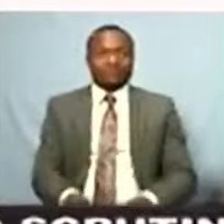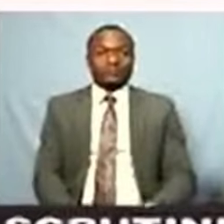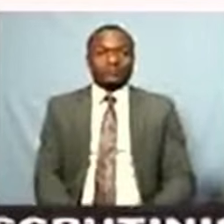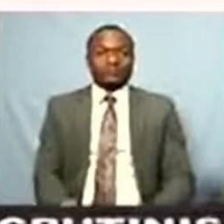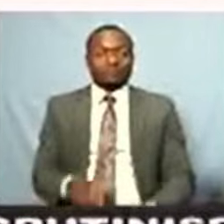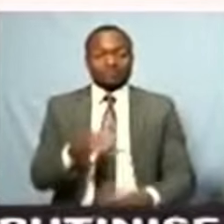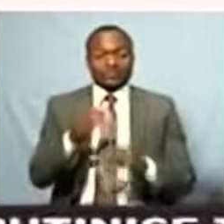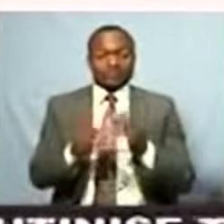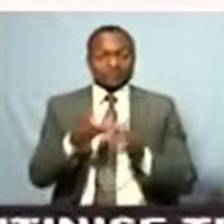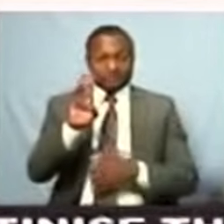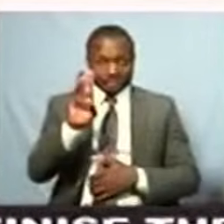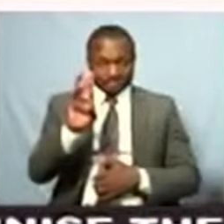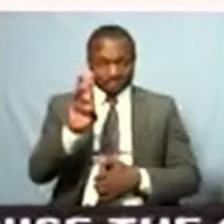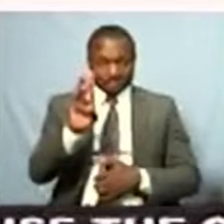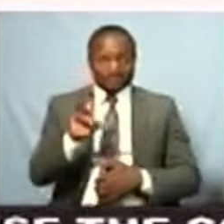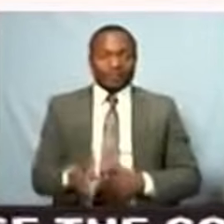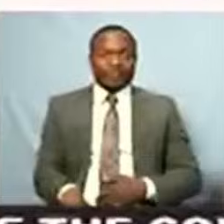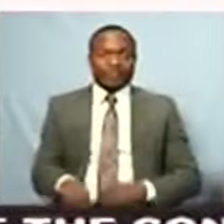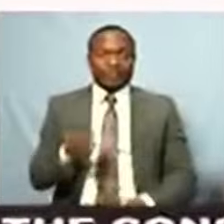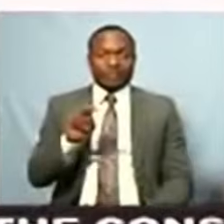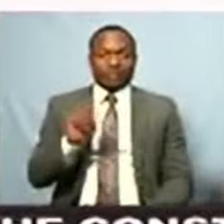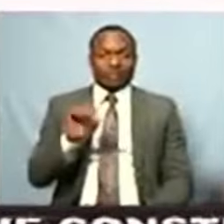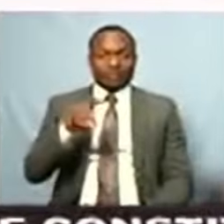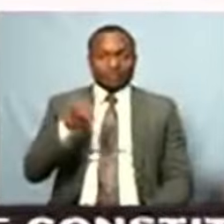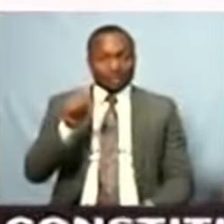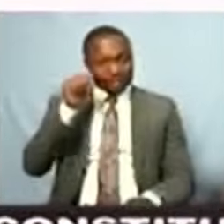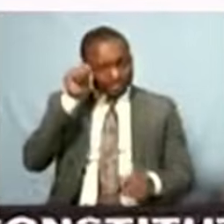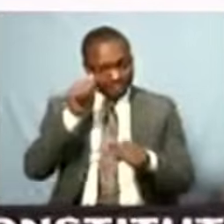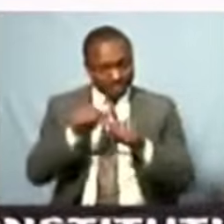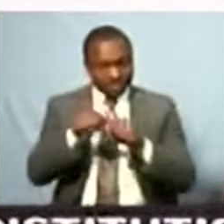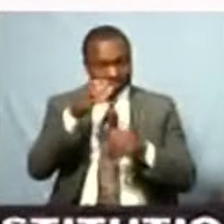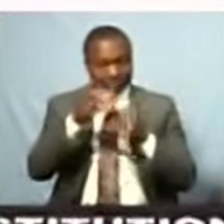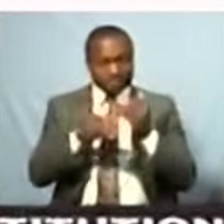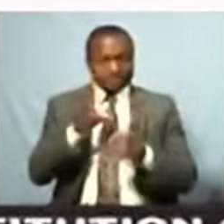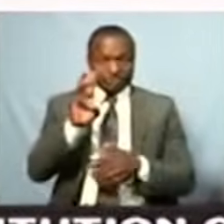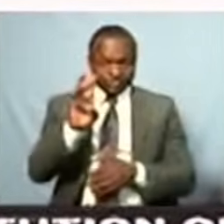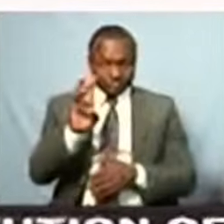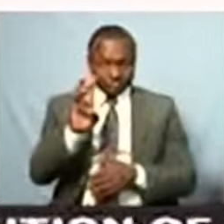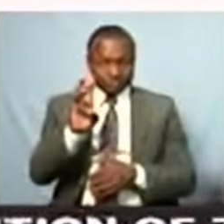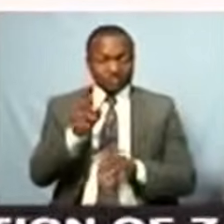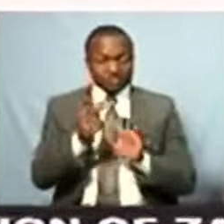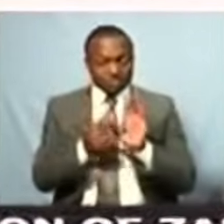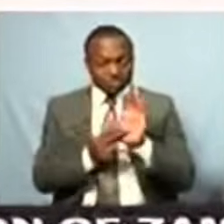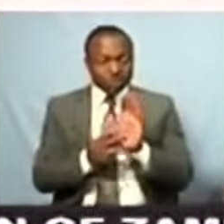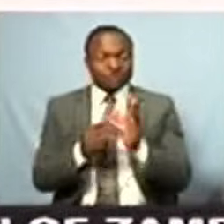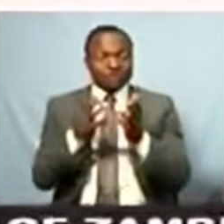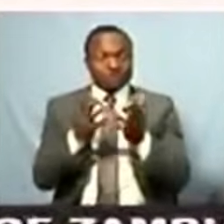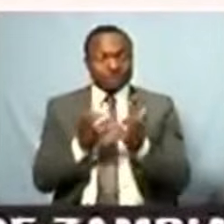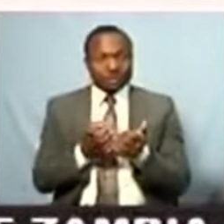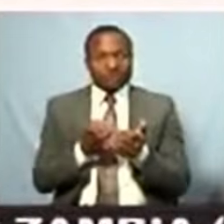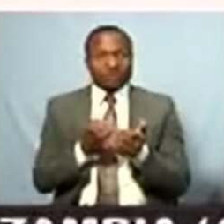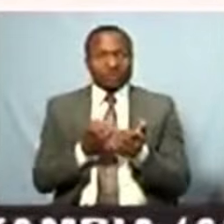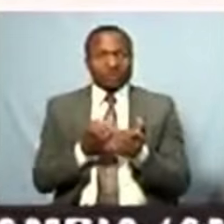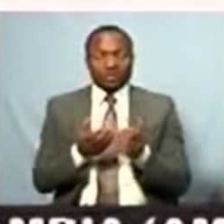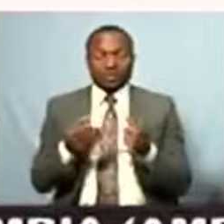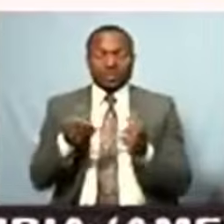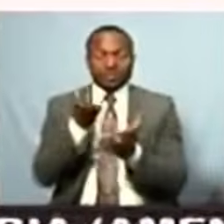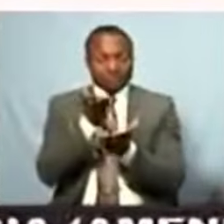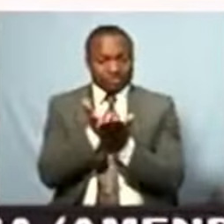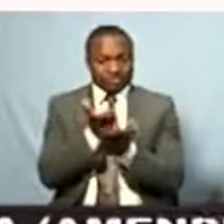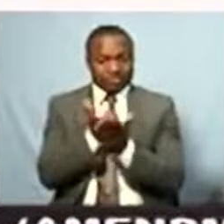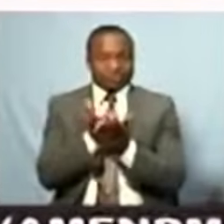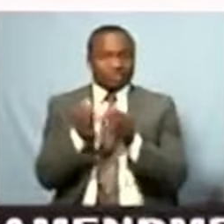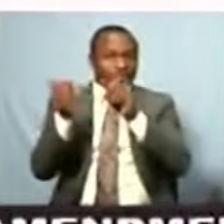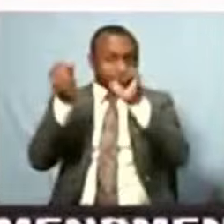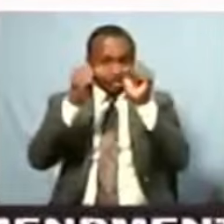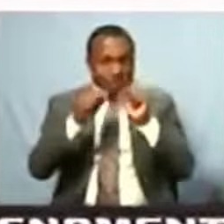Then clause 6, NIPA agrees to the provision of clause 6, as it intends to take into account the proposed